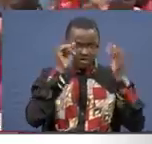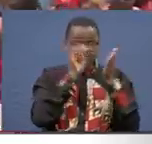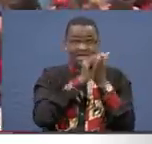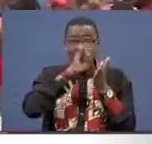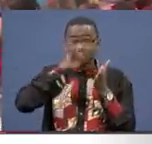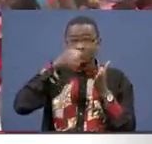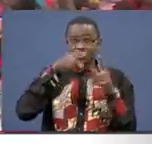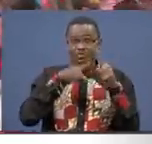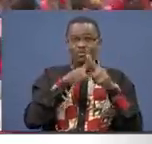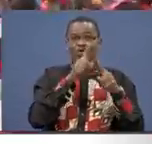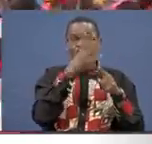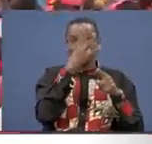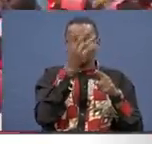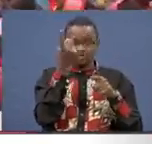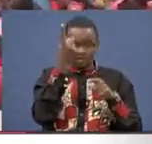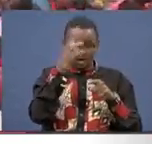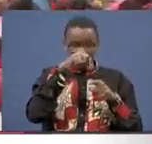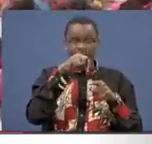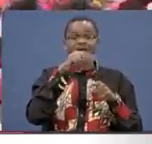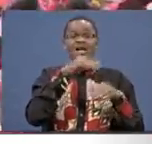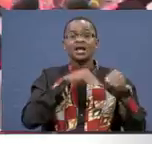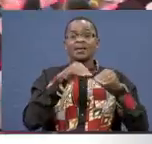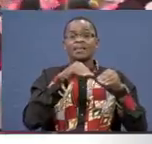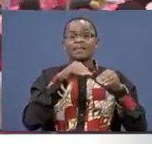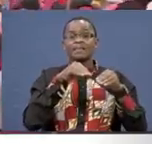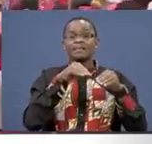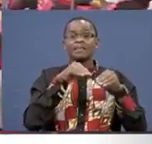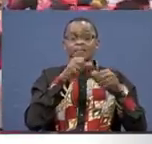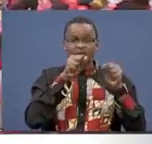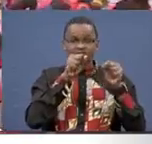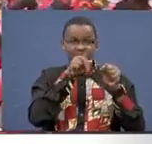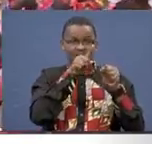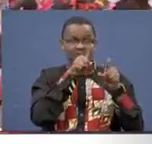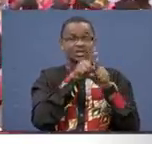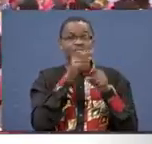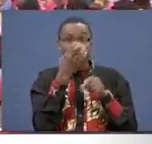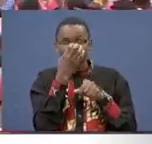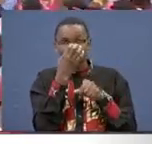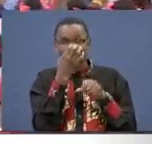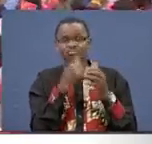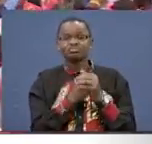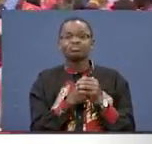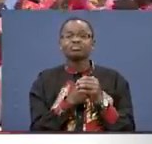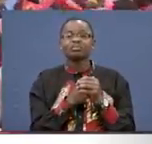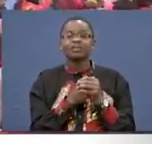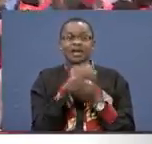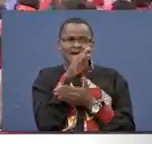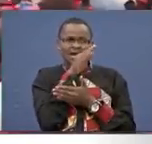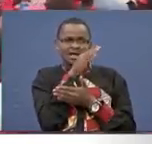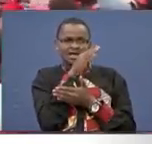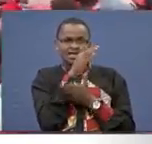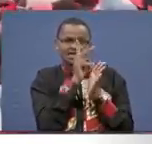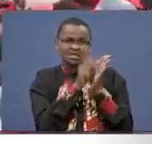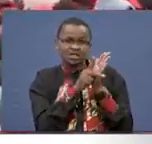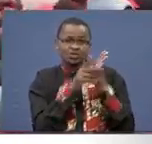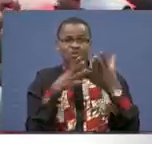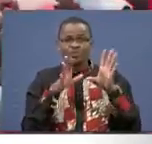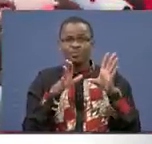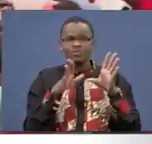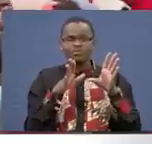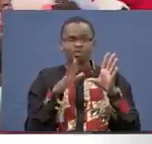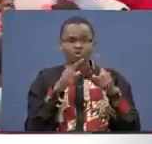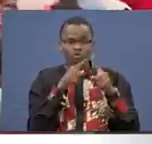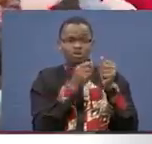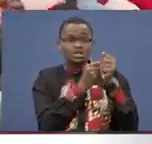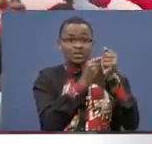will win the forthcoming elections, President Kenyatta and his deputy William Ruto asked Kitui residents to rally